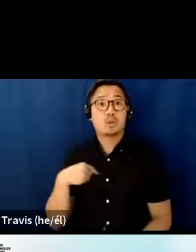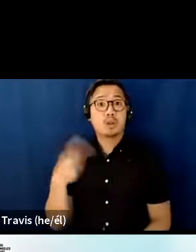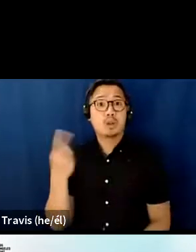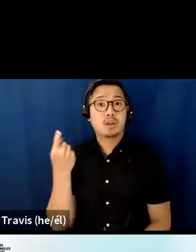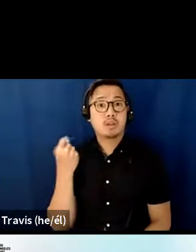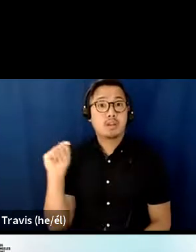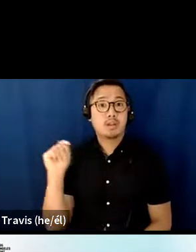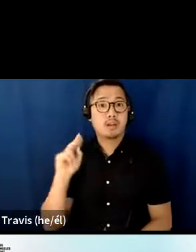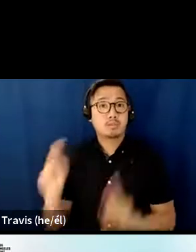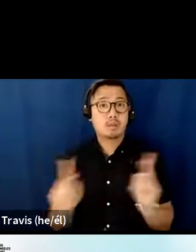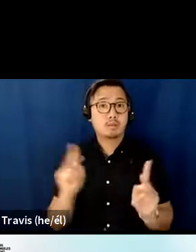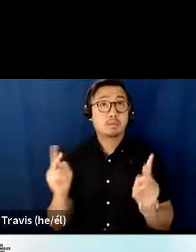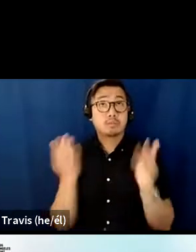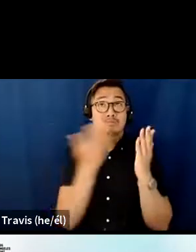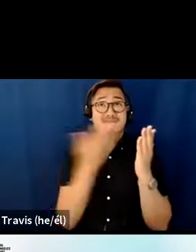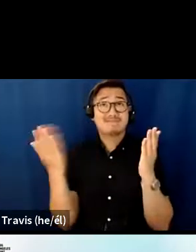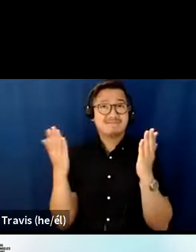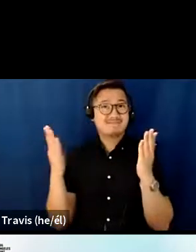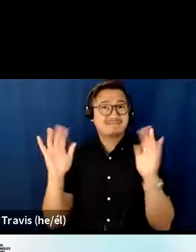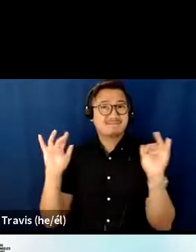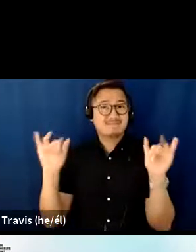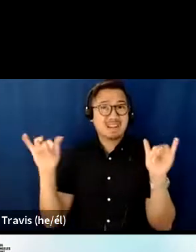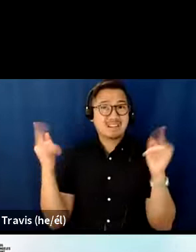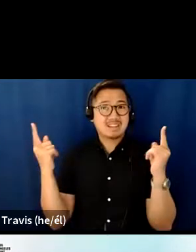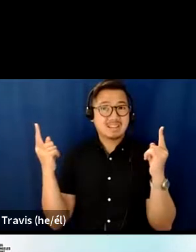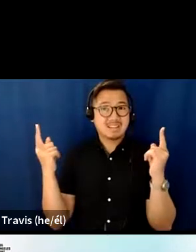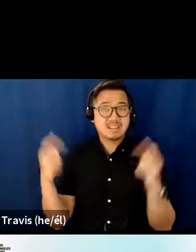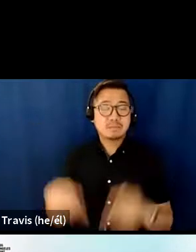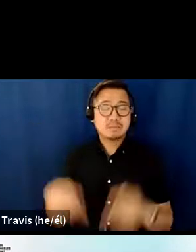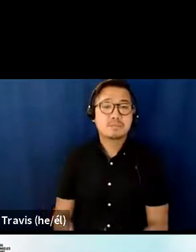So that's it, you know?